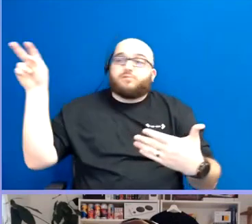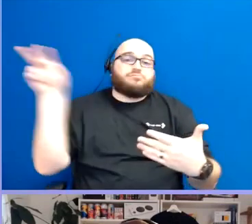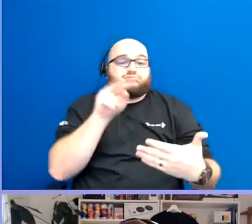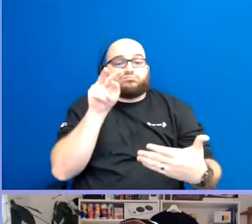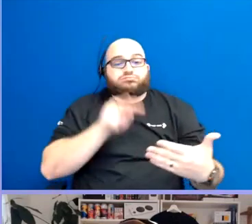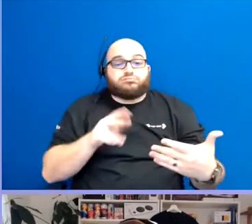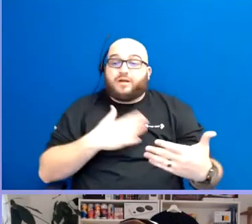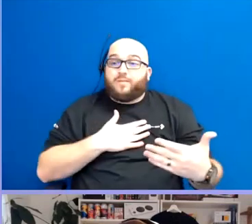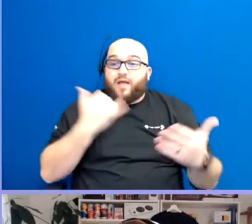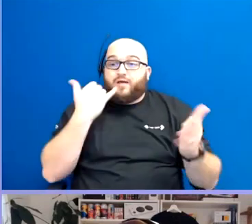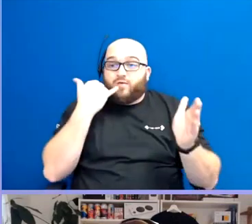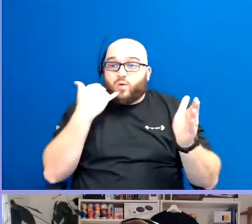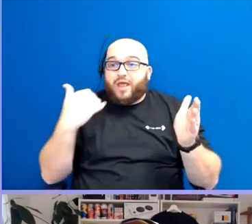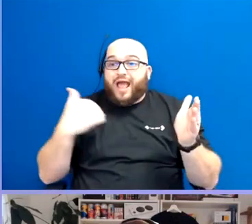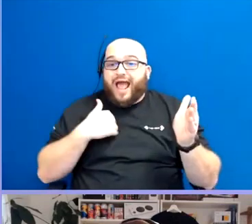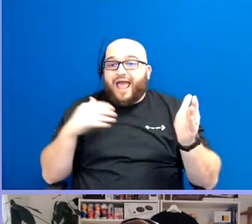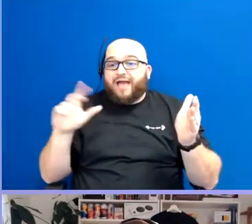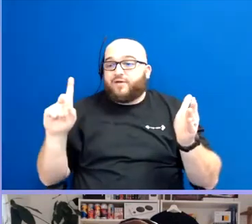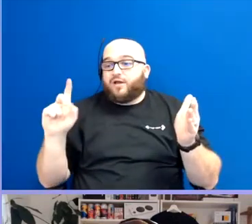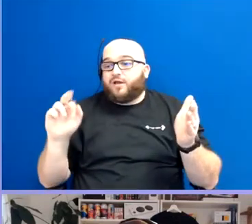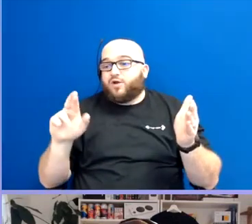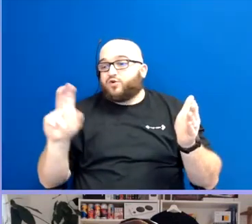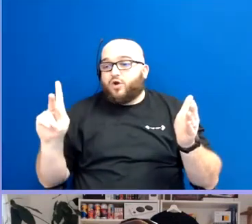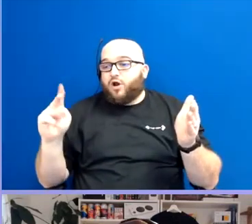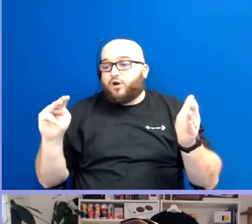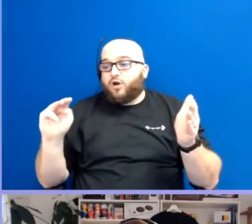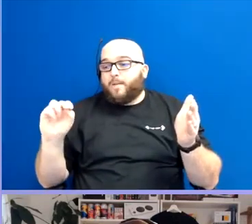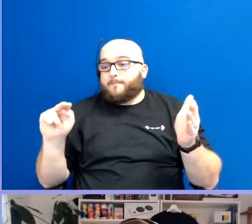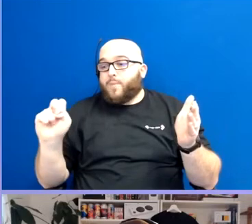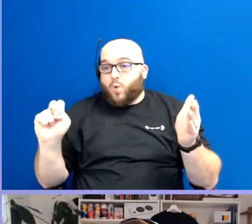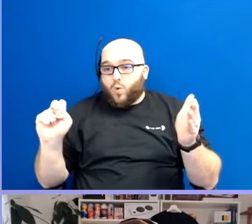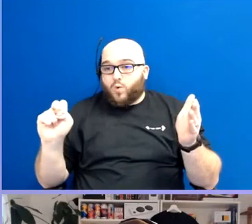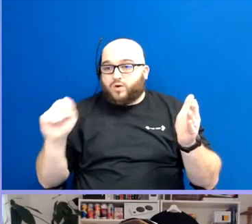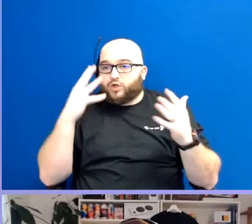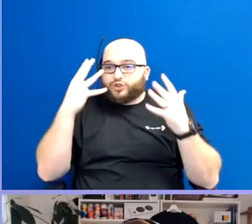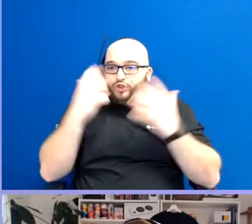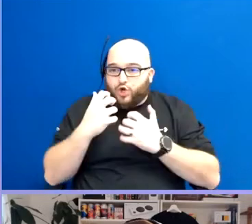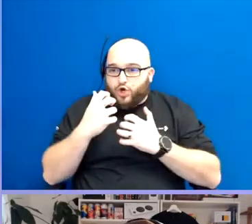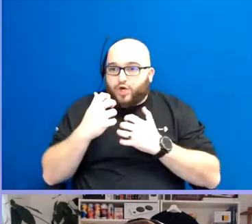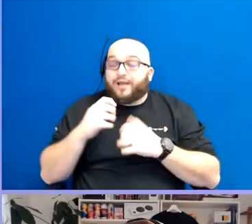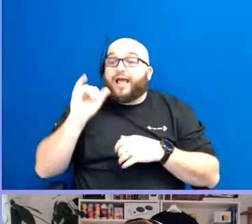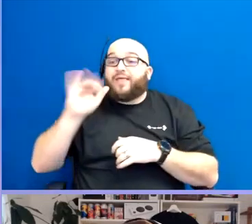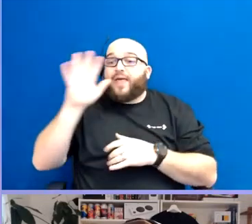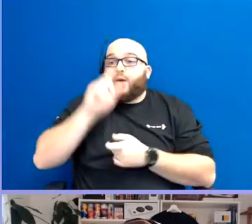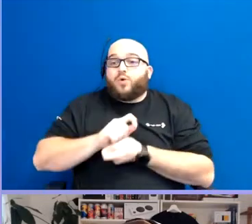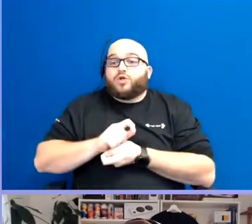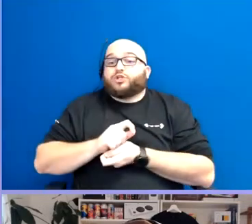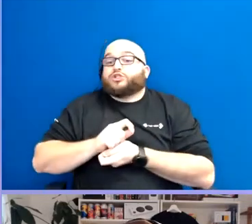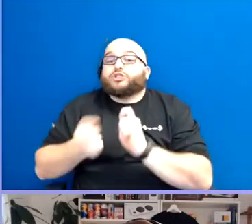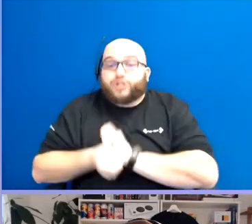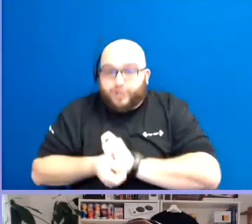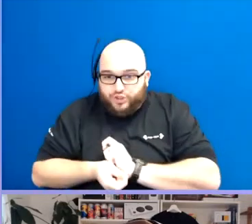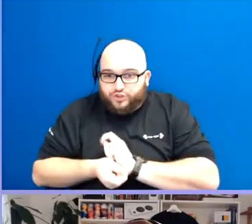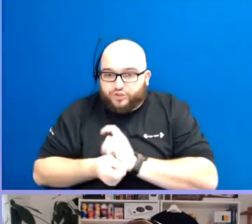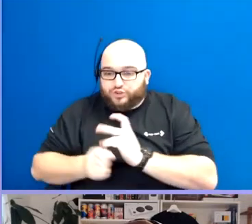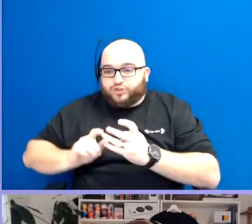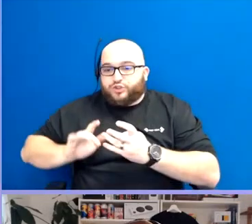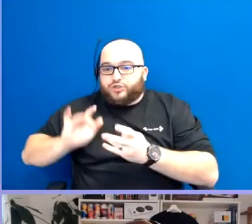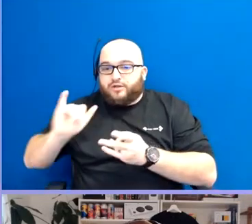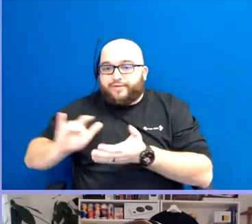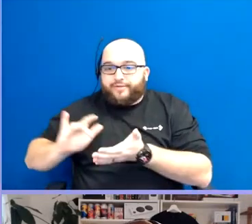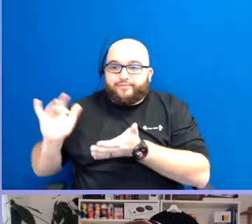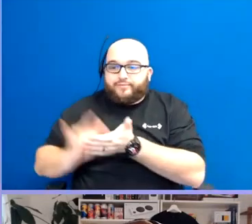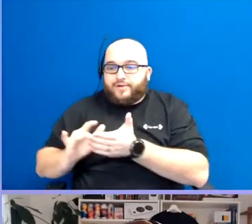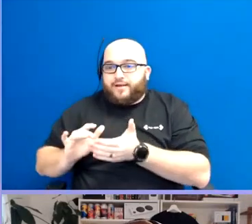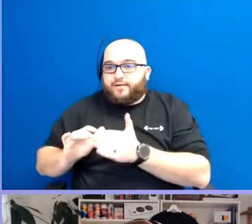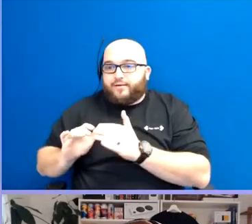mobile, I have dark mode on, and dark mode changes the button, the action CTA button.